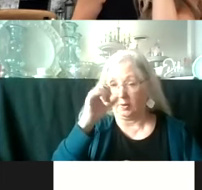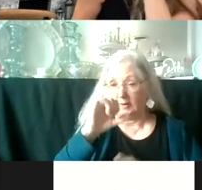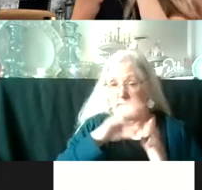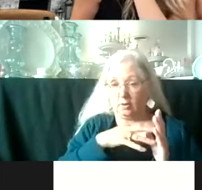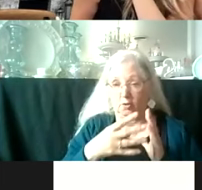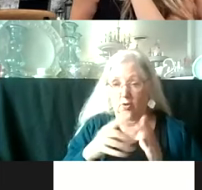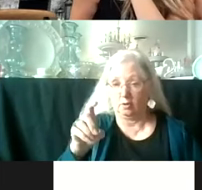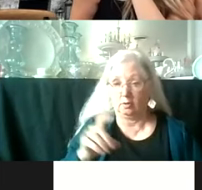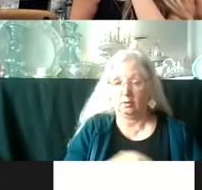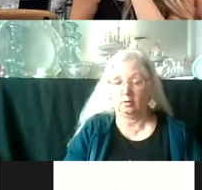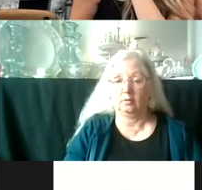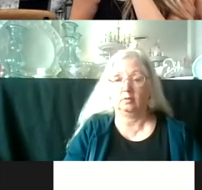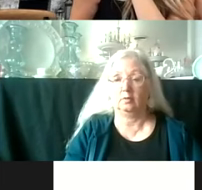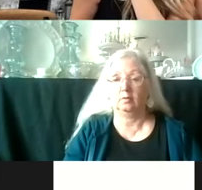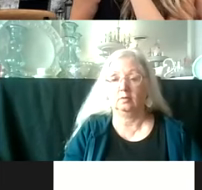chart?